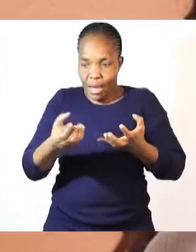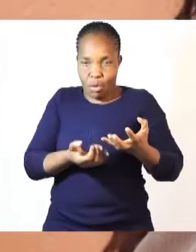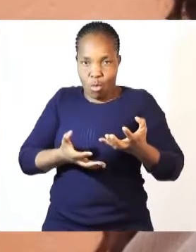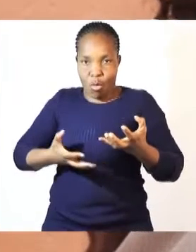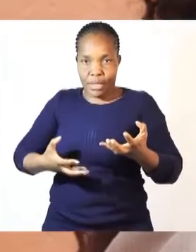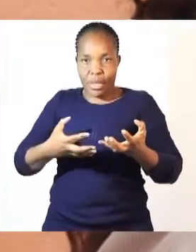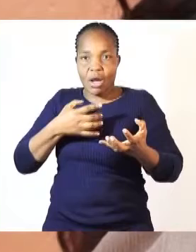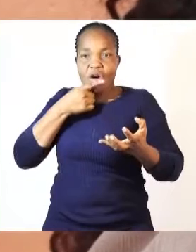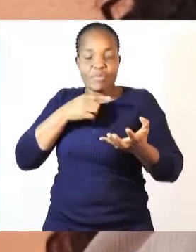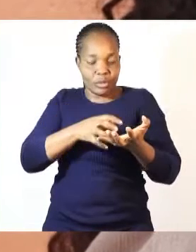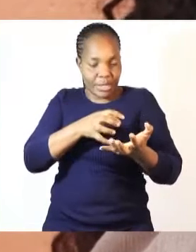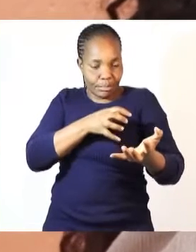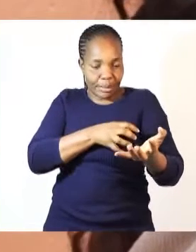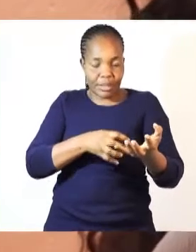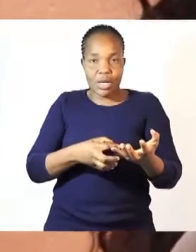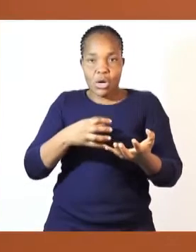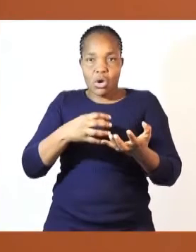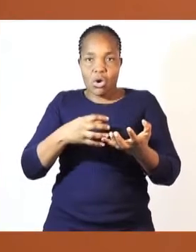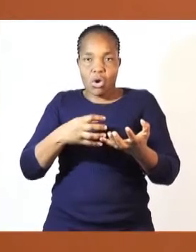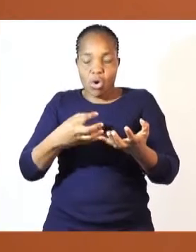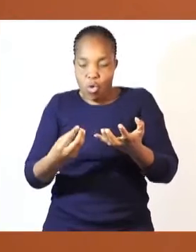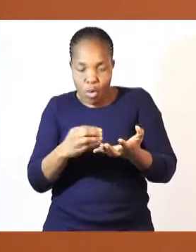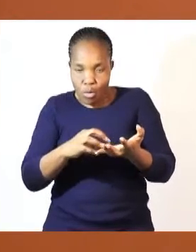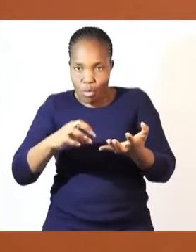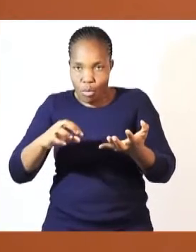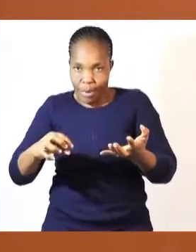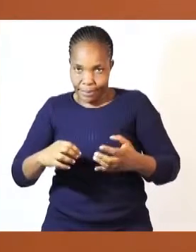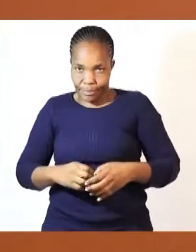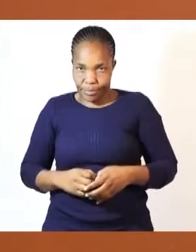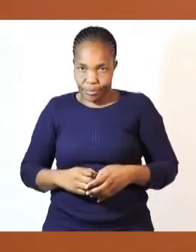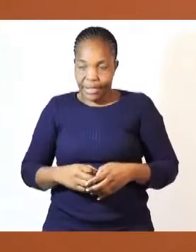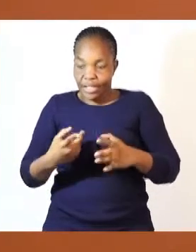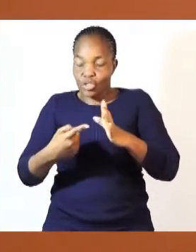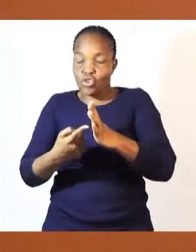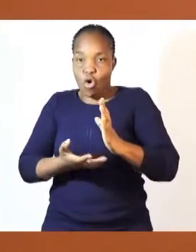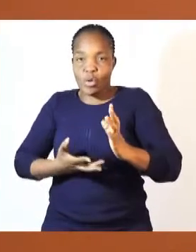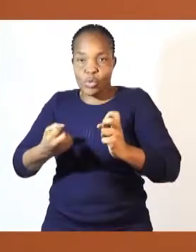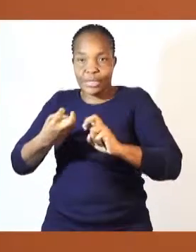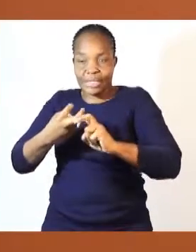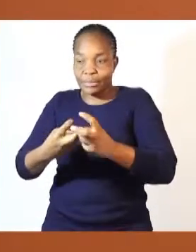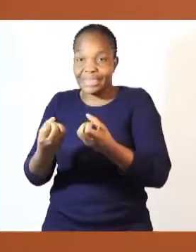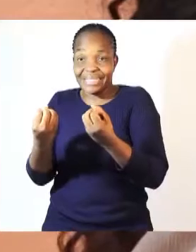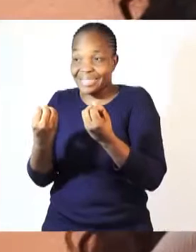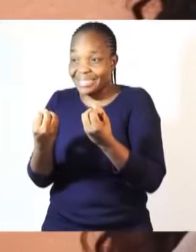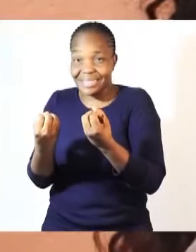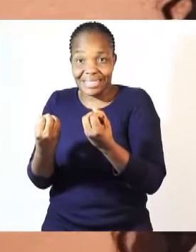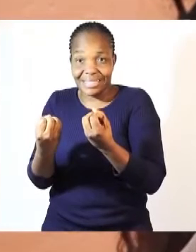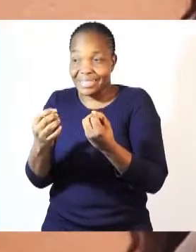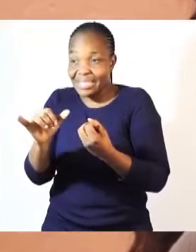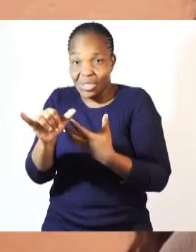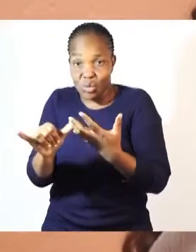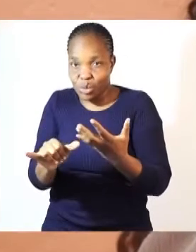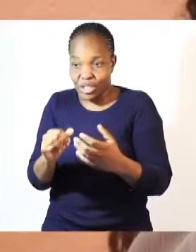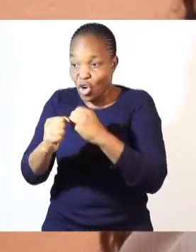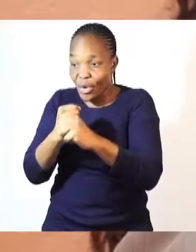as data on women and men with disabilities, the types of disabilities these people have, and